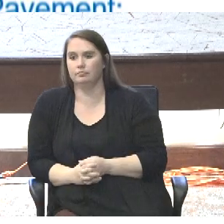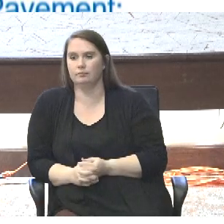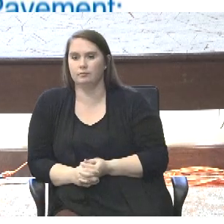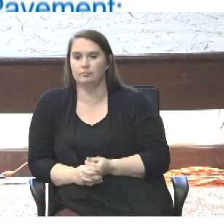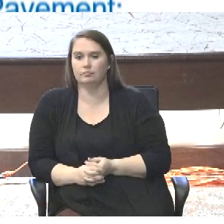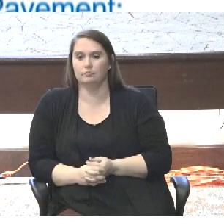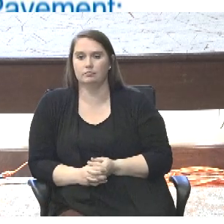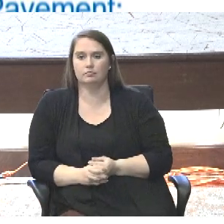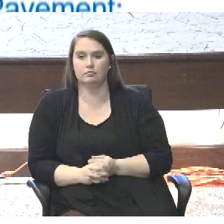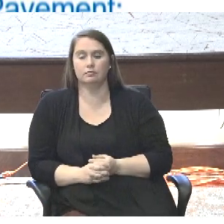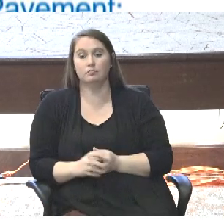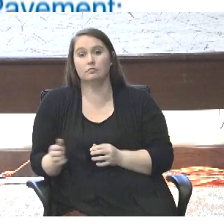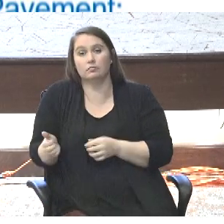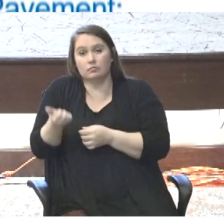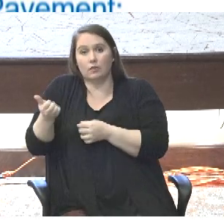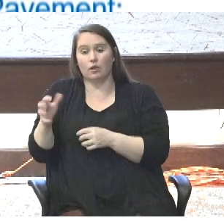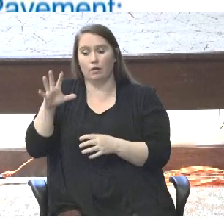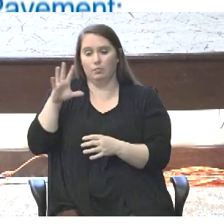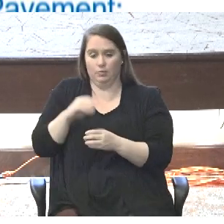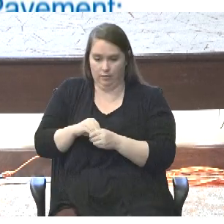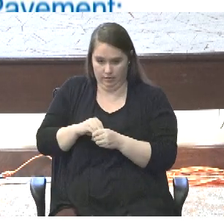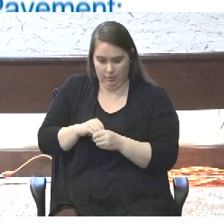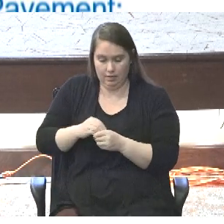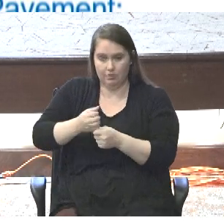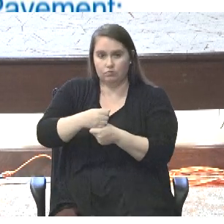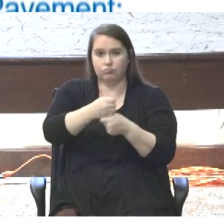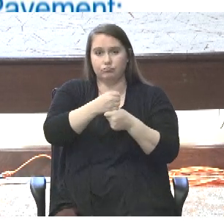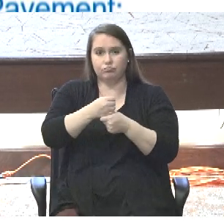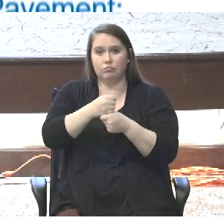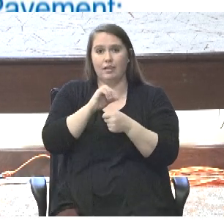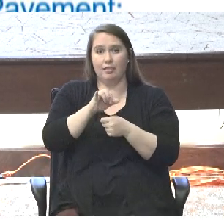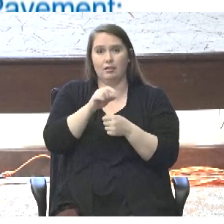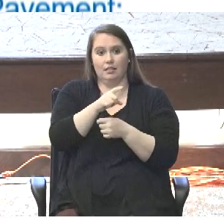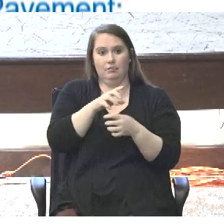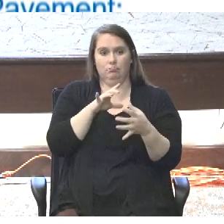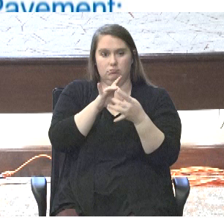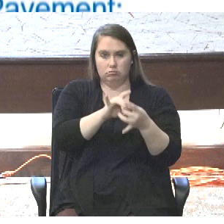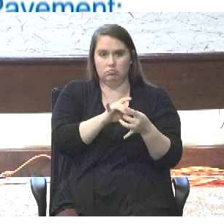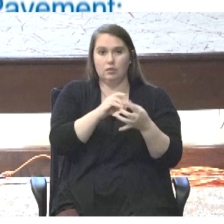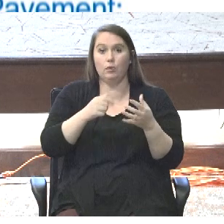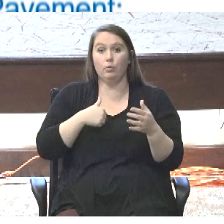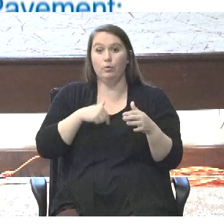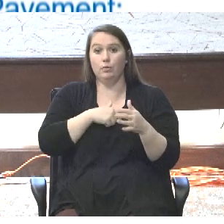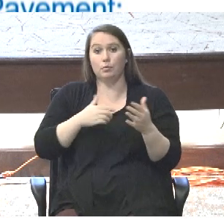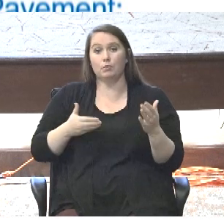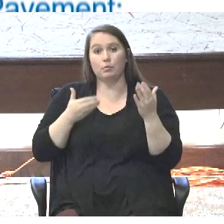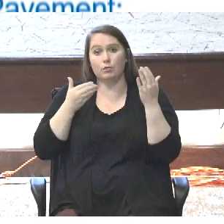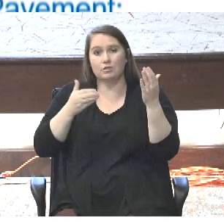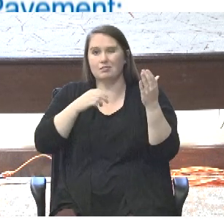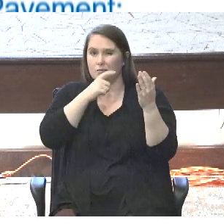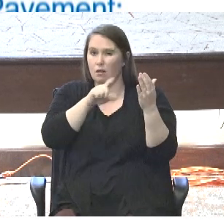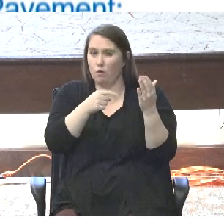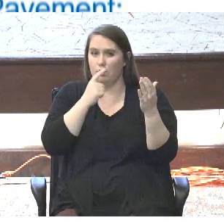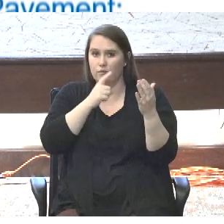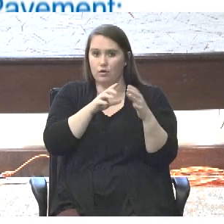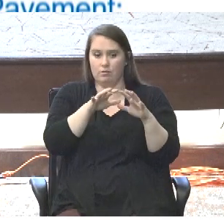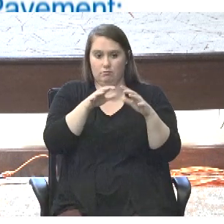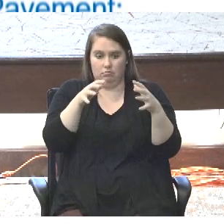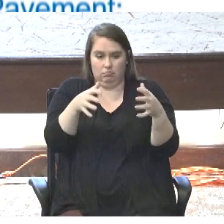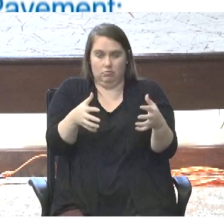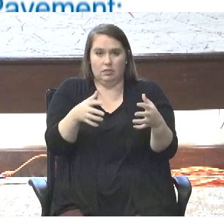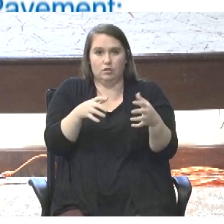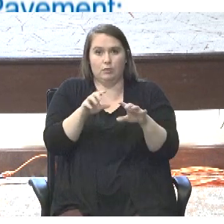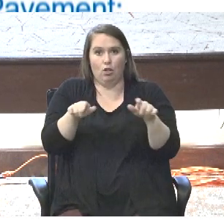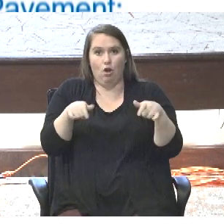Another part of consternation that the development group had was we're proposing not only for the cul-de-sacs to be larger in